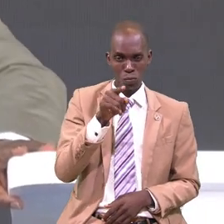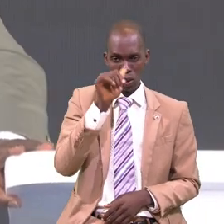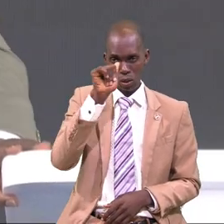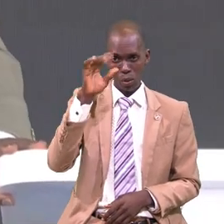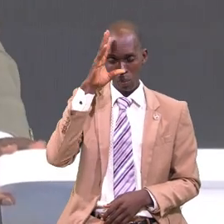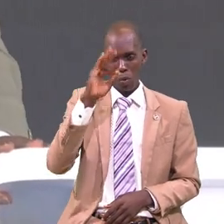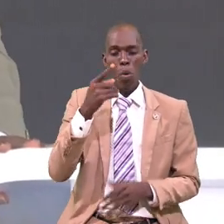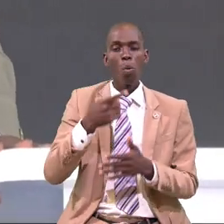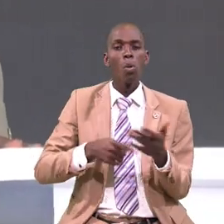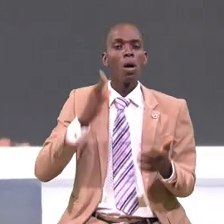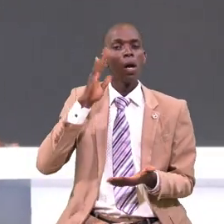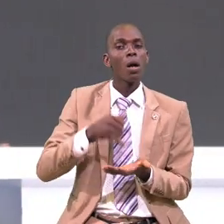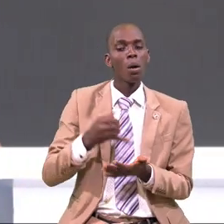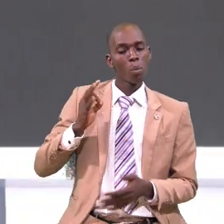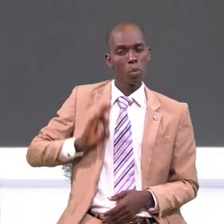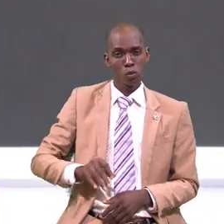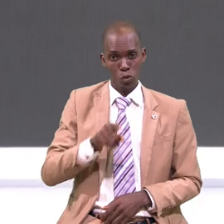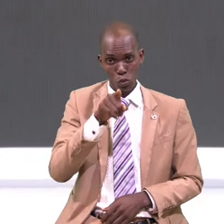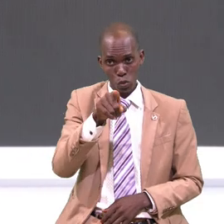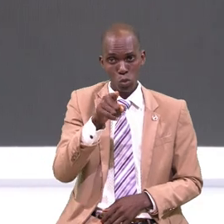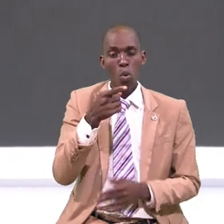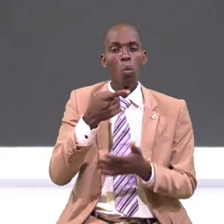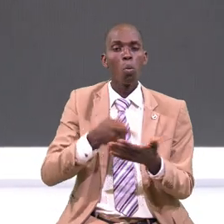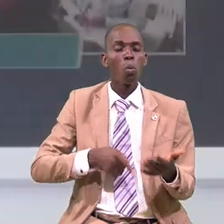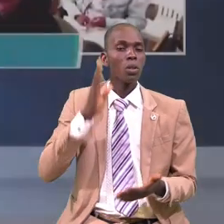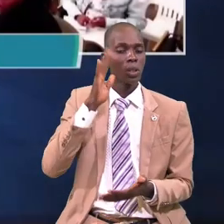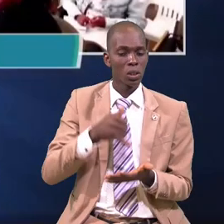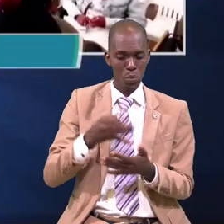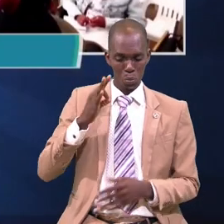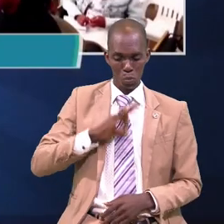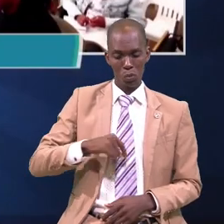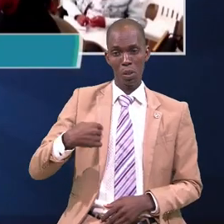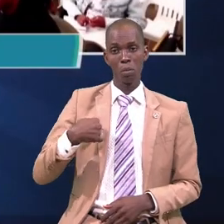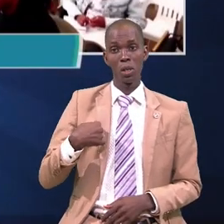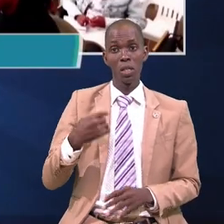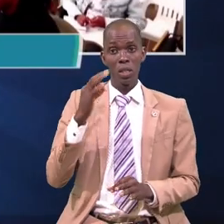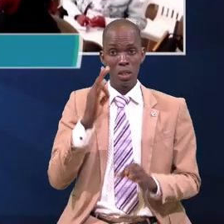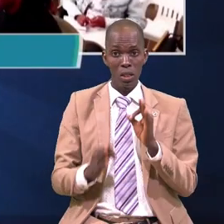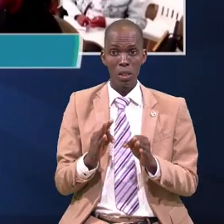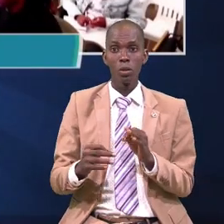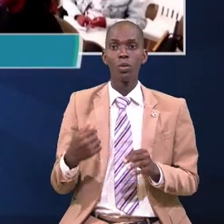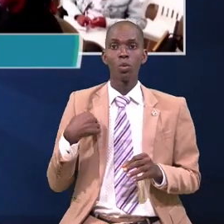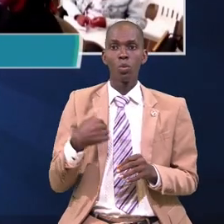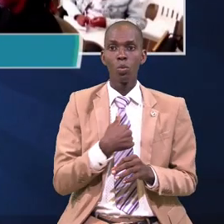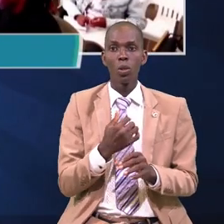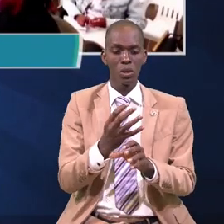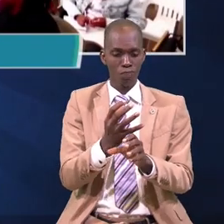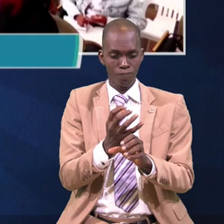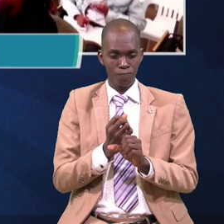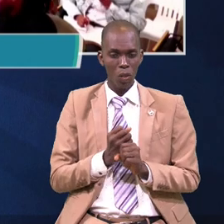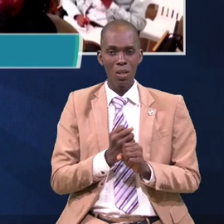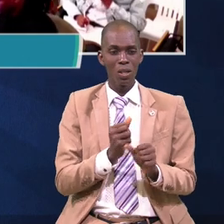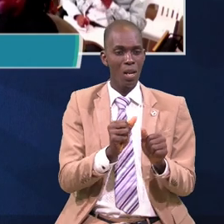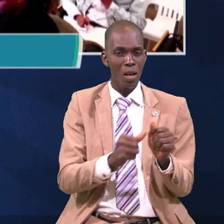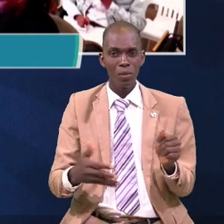you? What will it profit me? If we gain the whole world and we